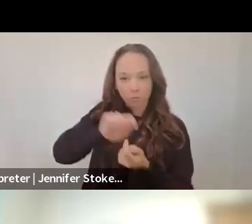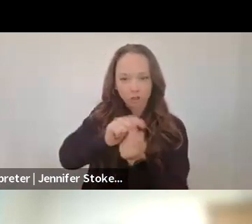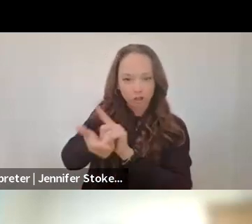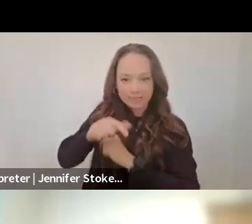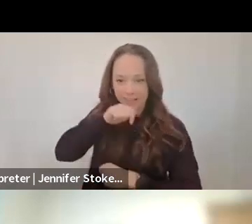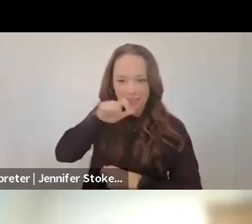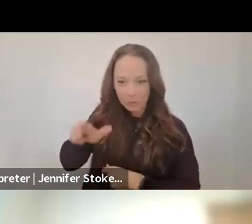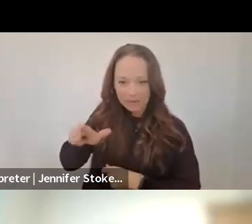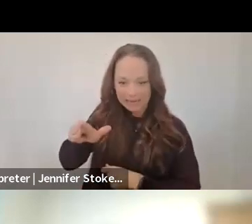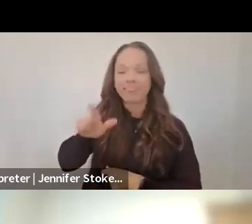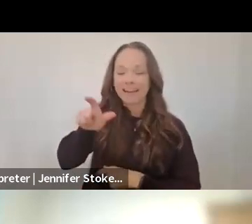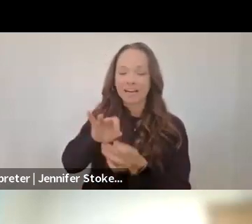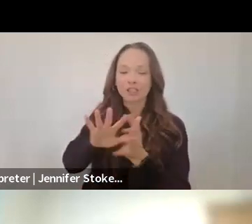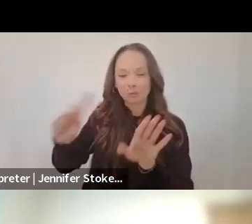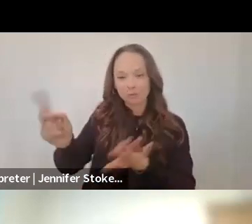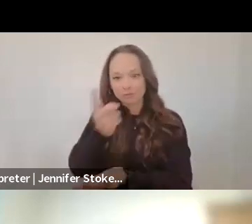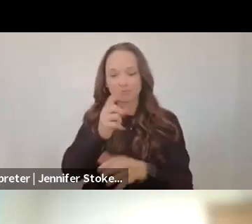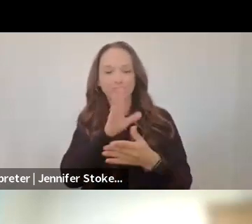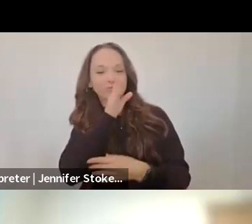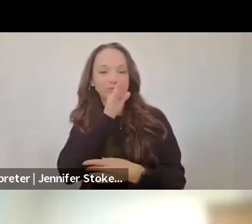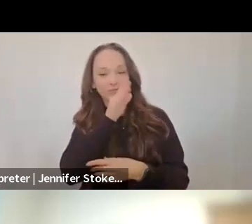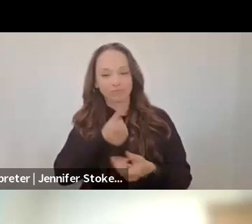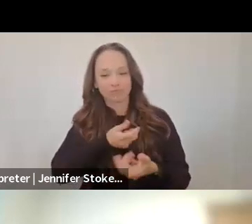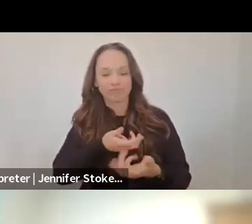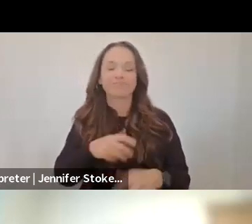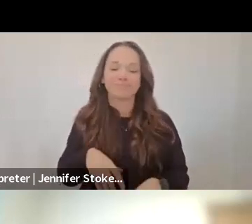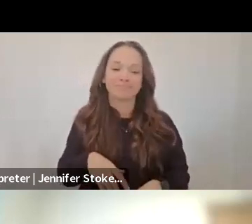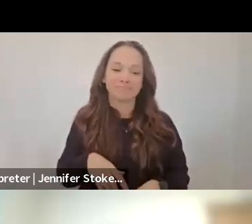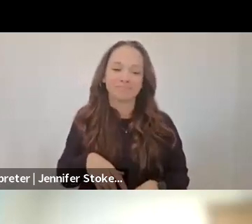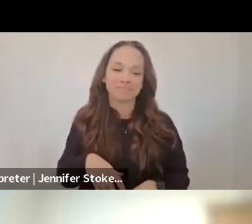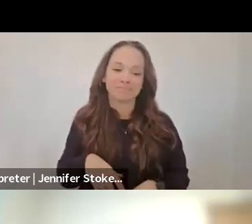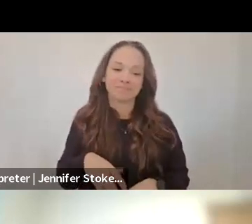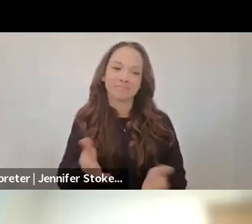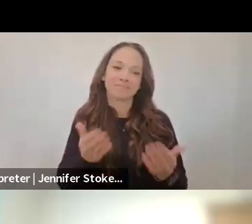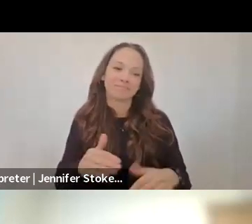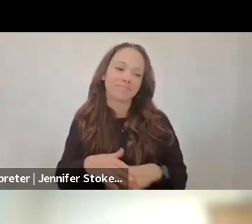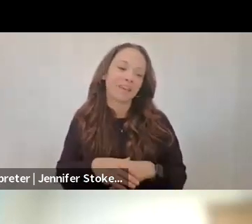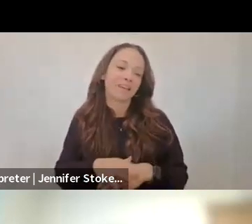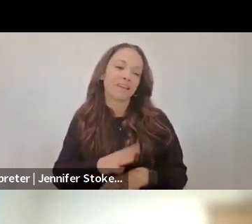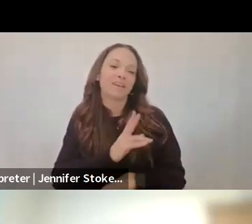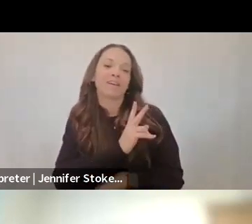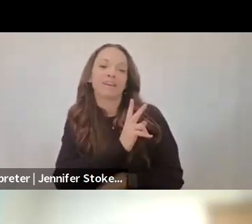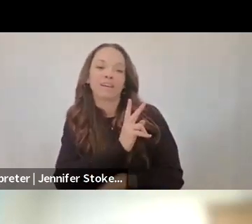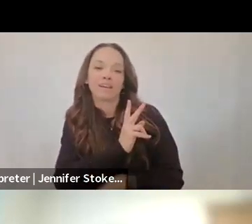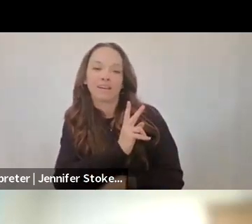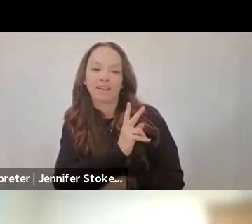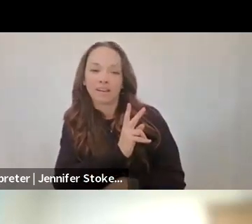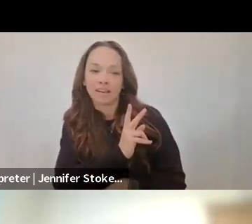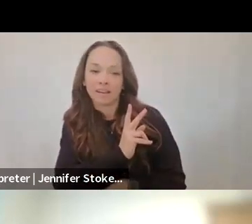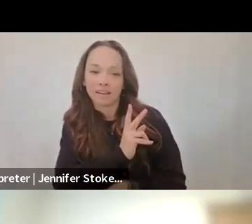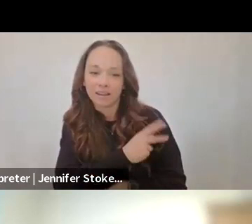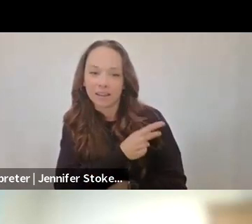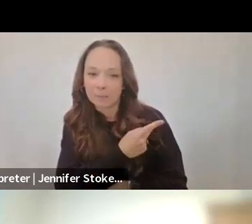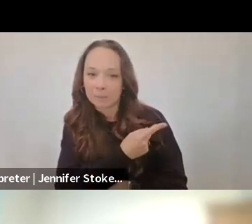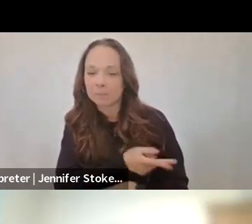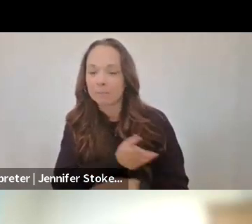interpreter. Speaking of those things, notices, I speak cards, patient rights, documentation,